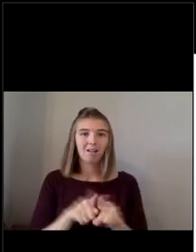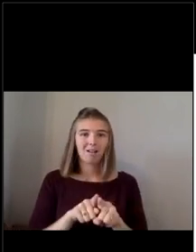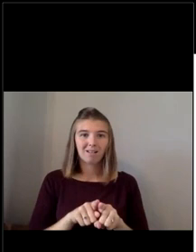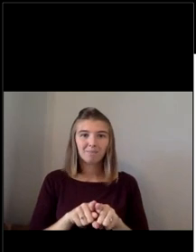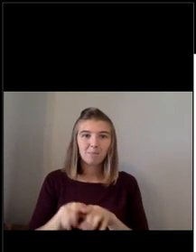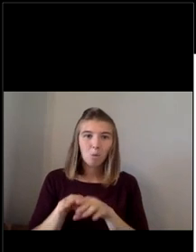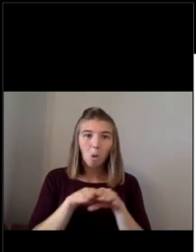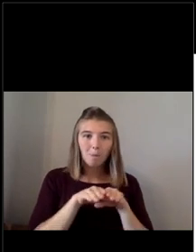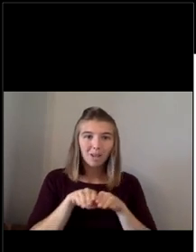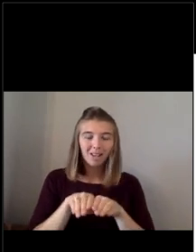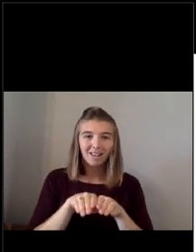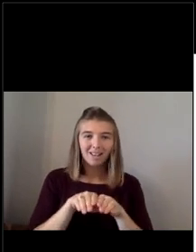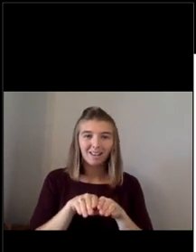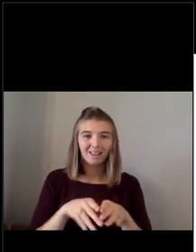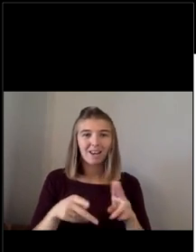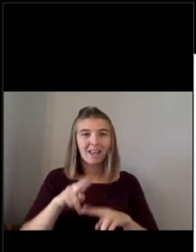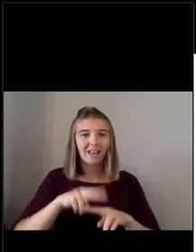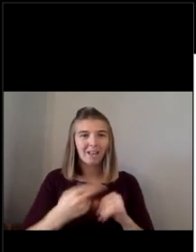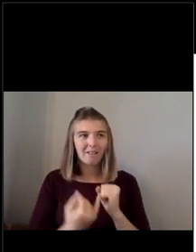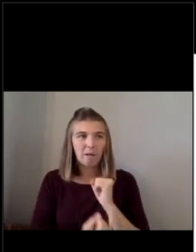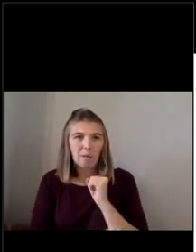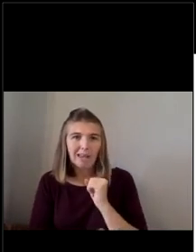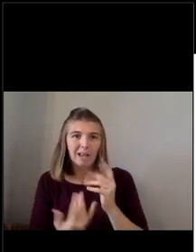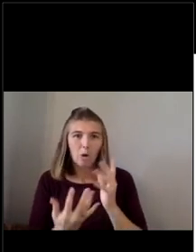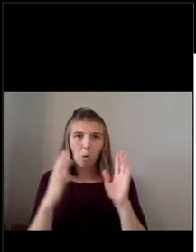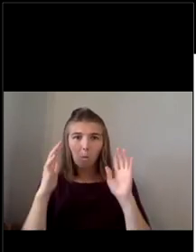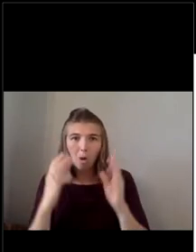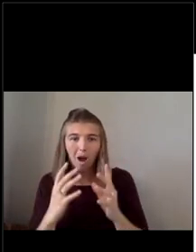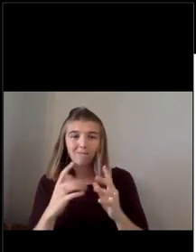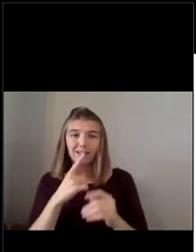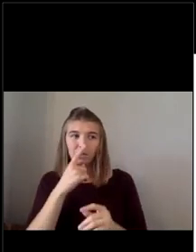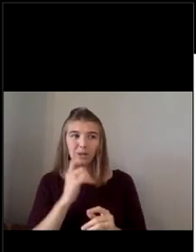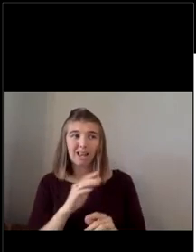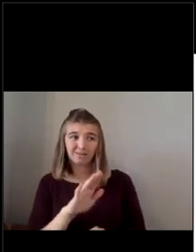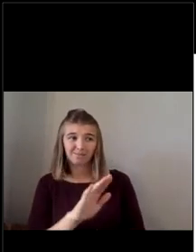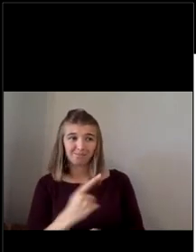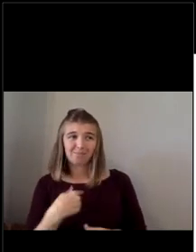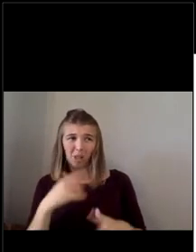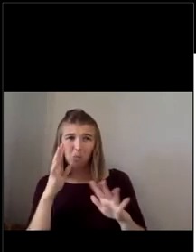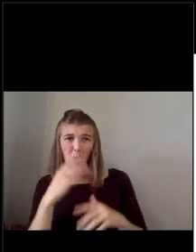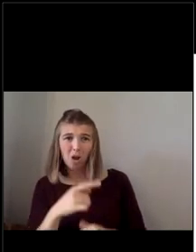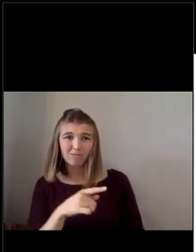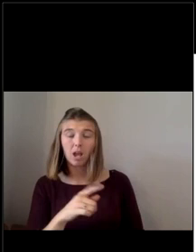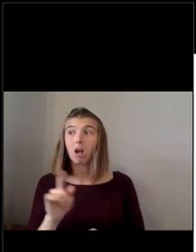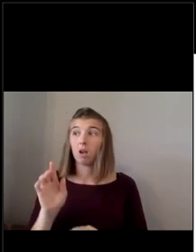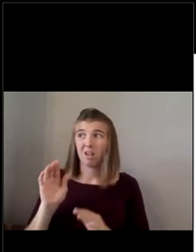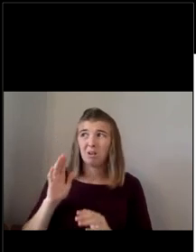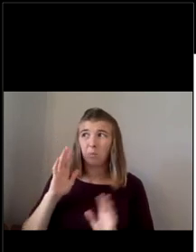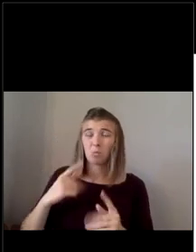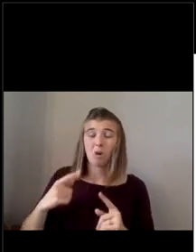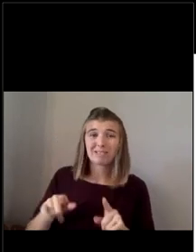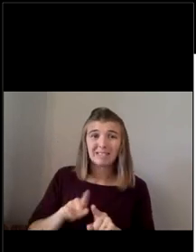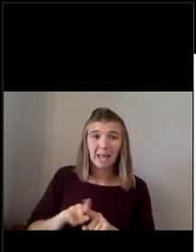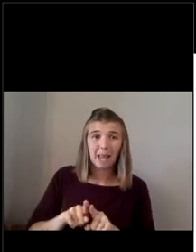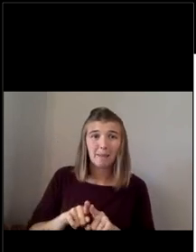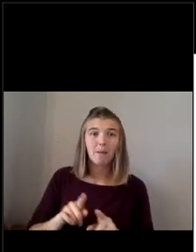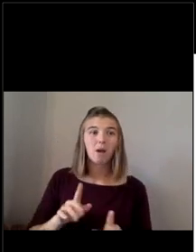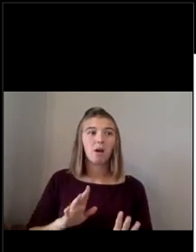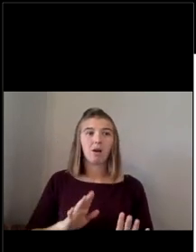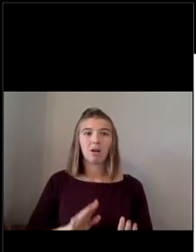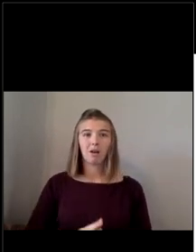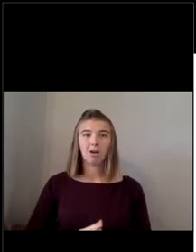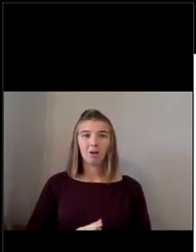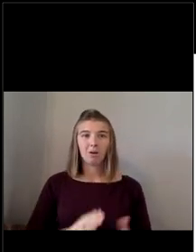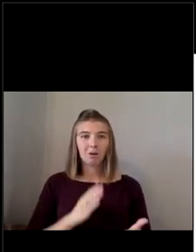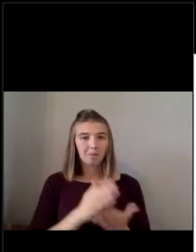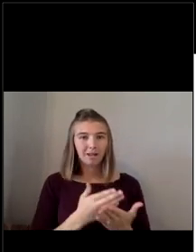threads. And by offering up those threads, you're signaling to the other person that you trust them enough to share that information with them and that